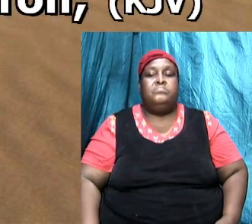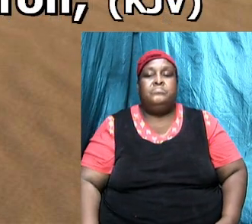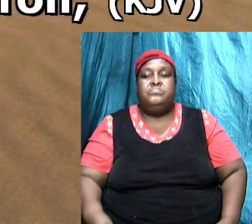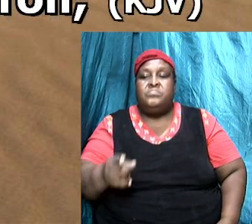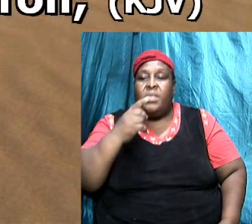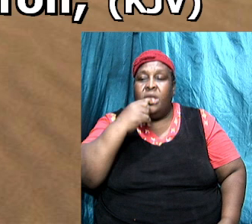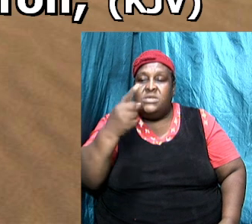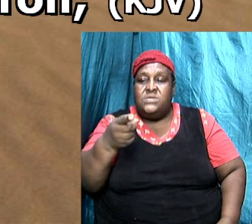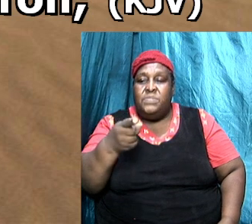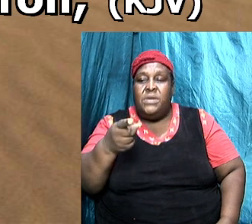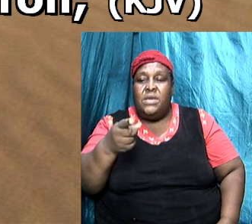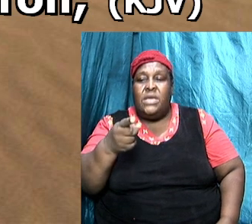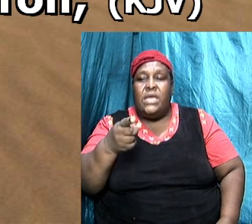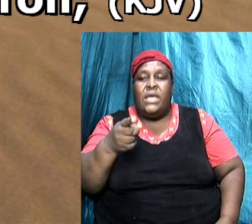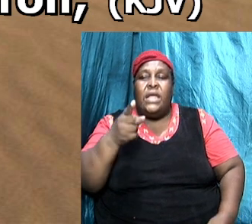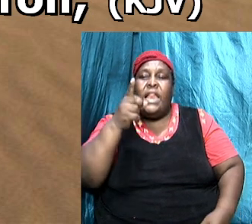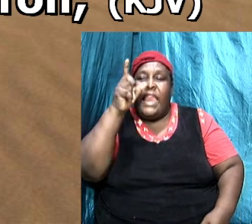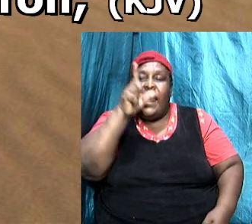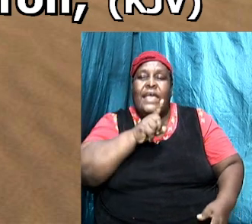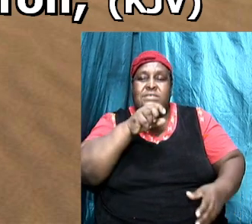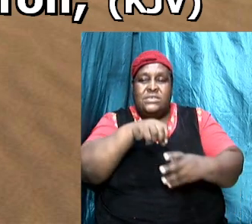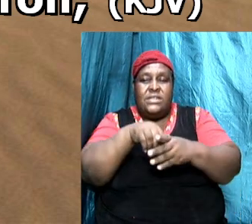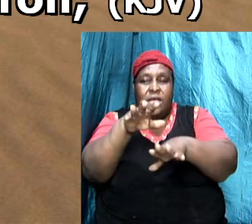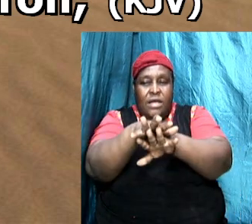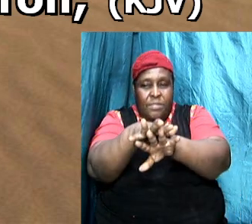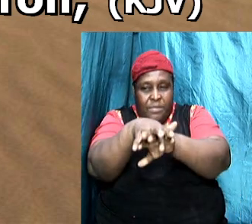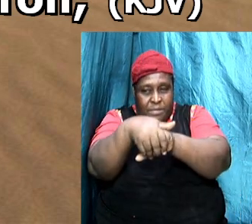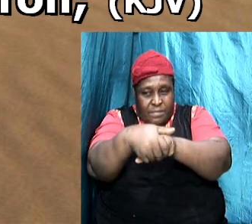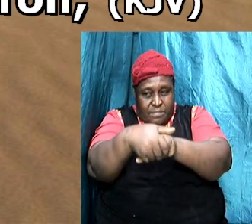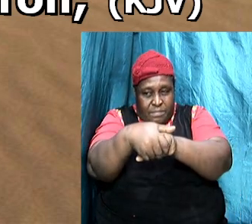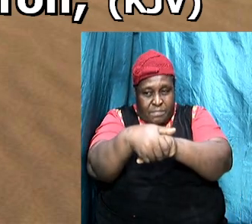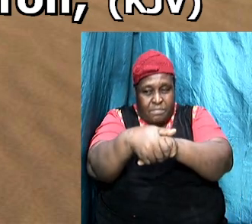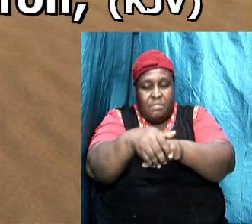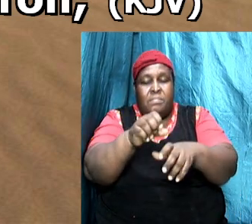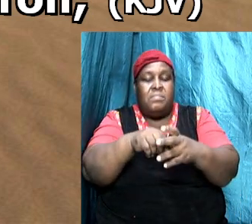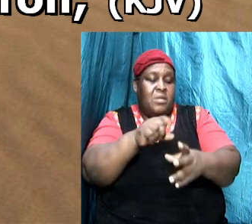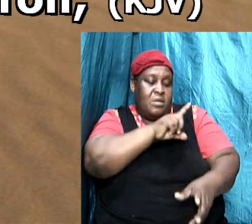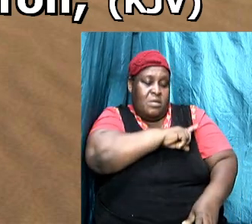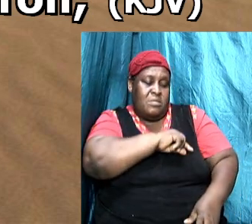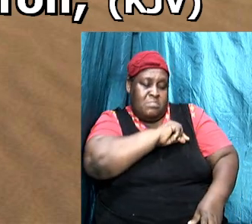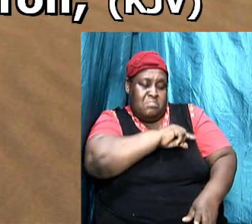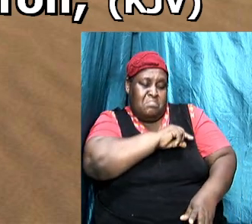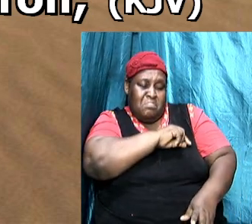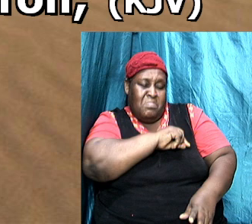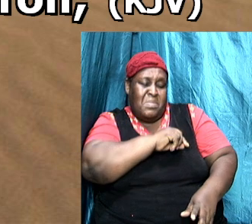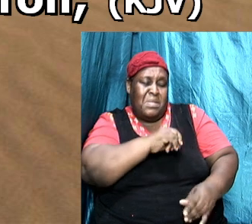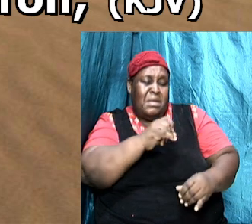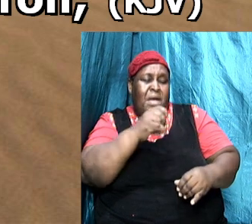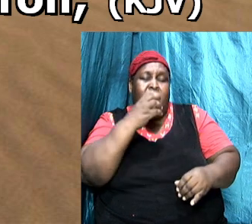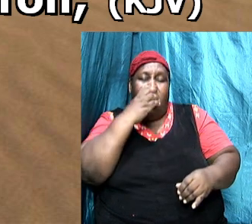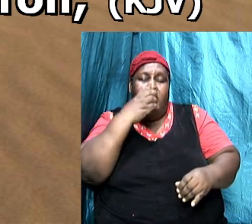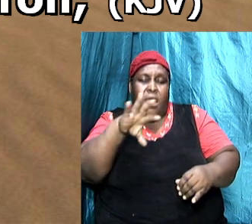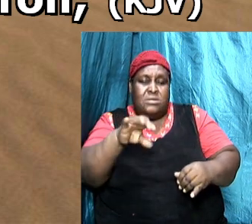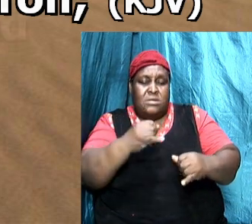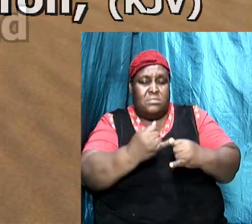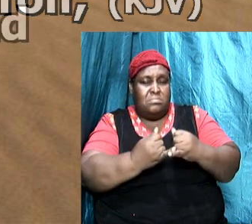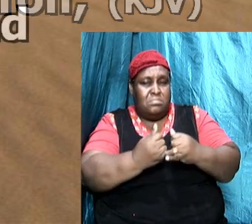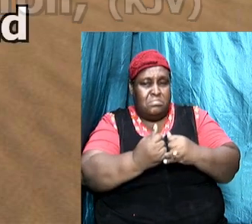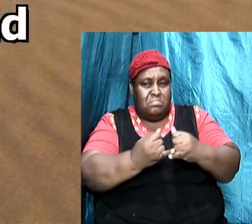speaking lies in hypocrisy, having their conscience seared with a hot iron,